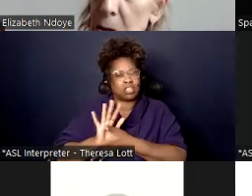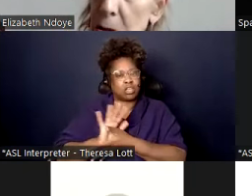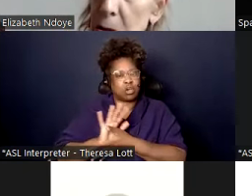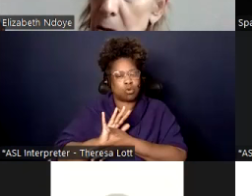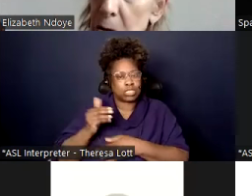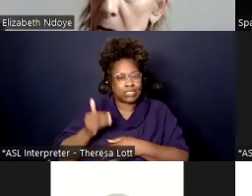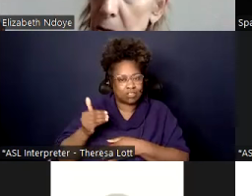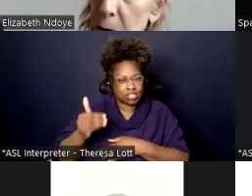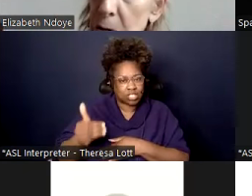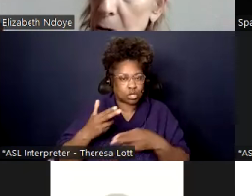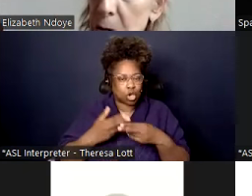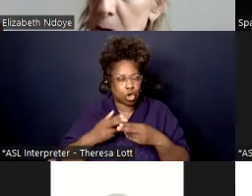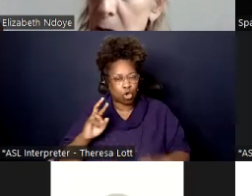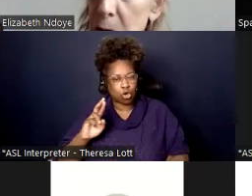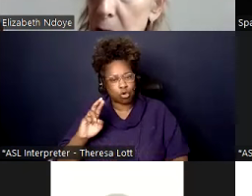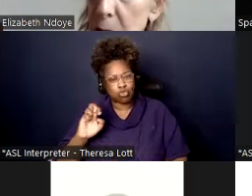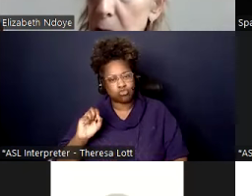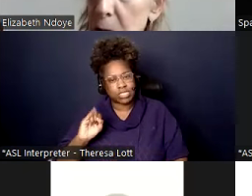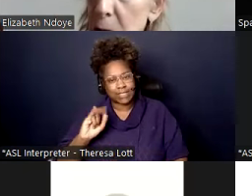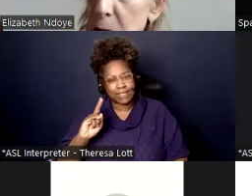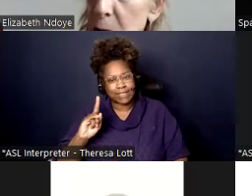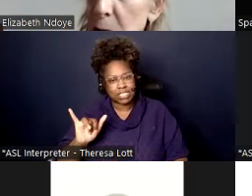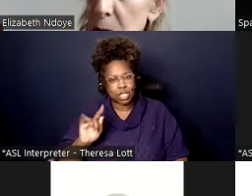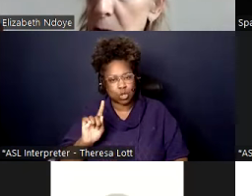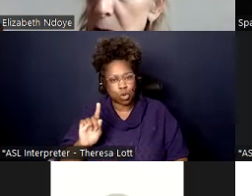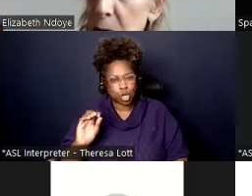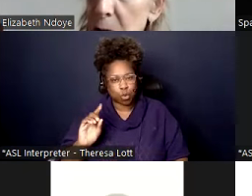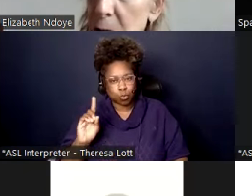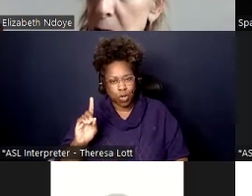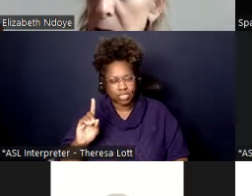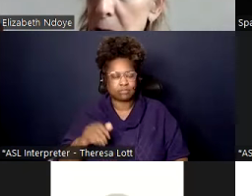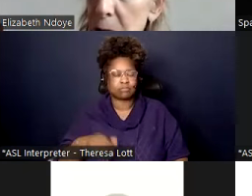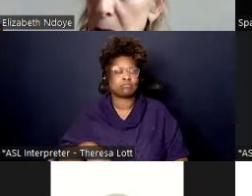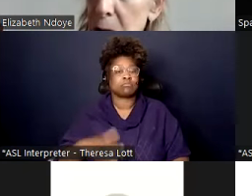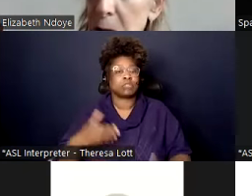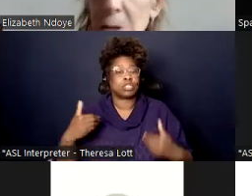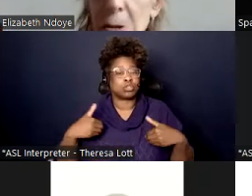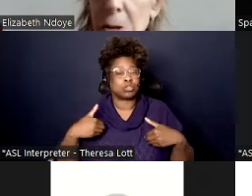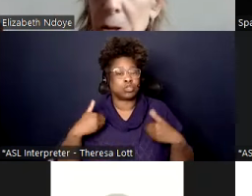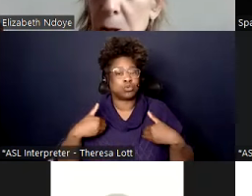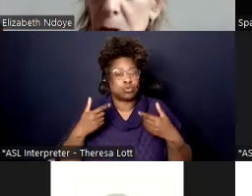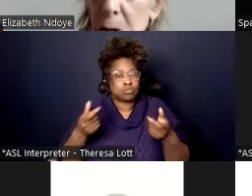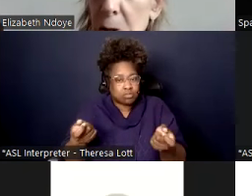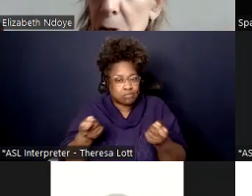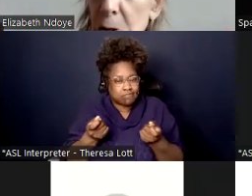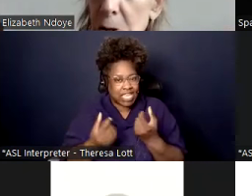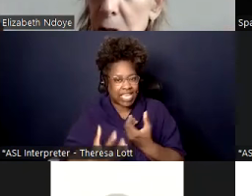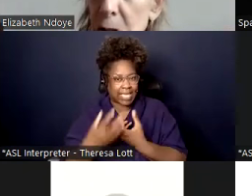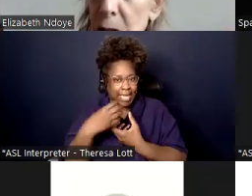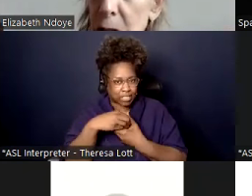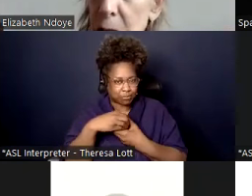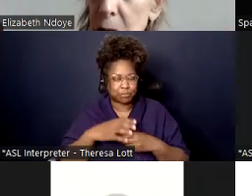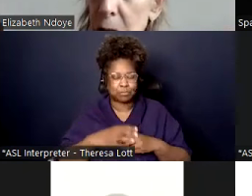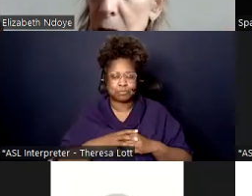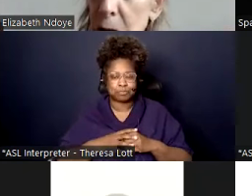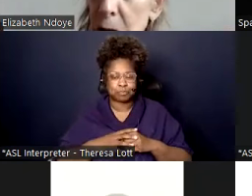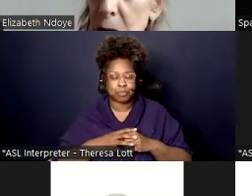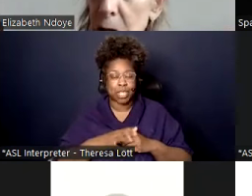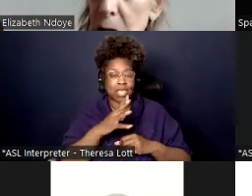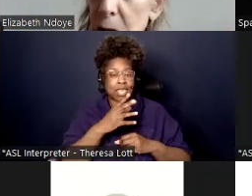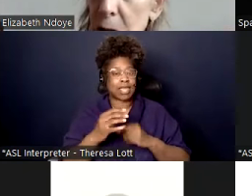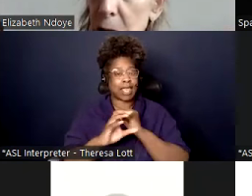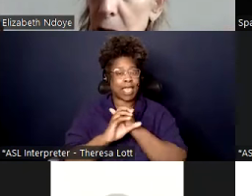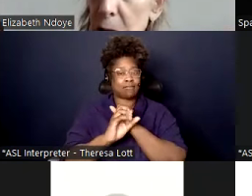Resiliency 101. We've also been doing some youth engagement, and we're also working on an